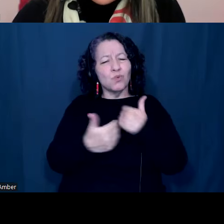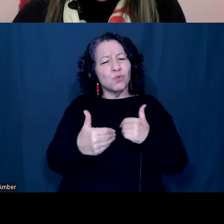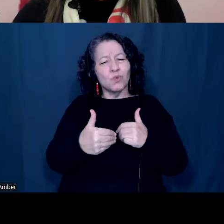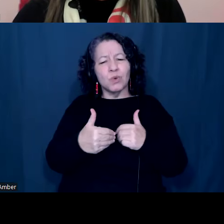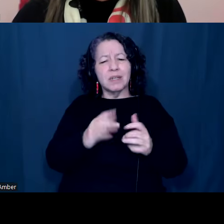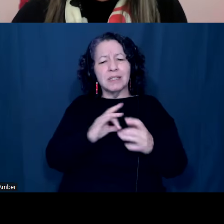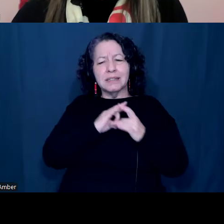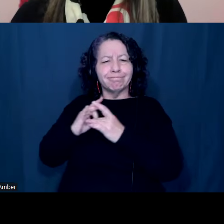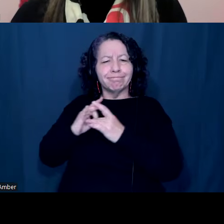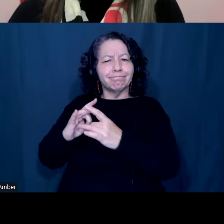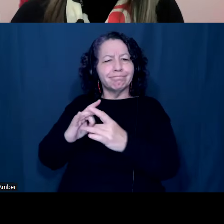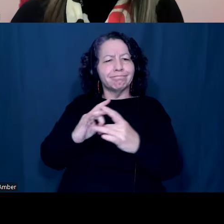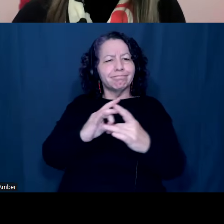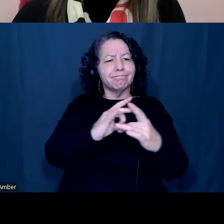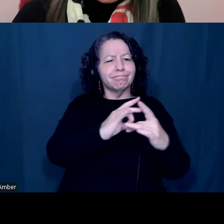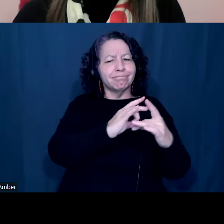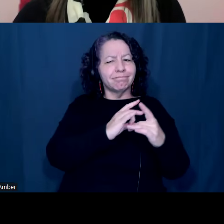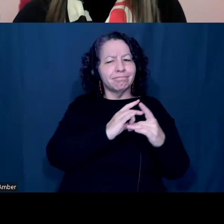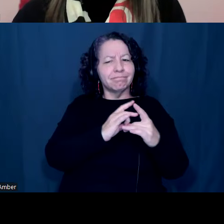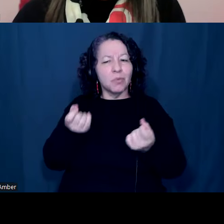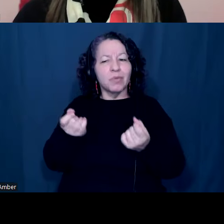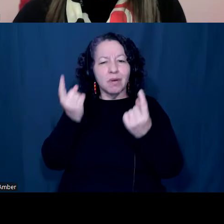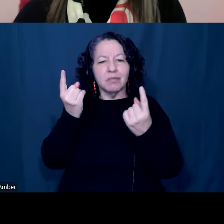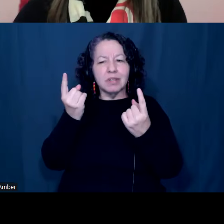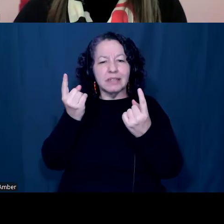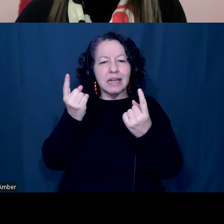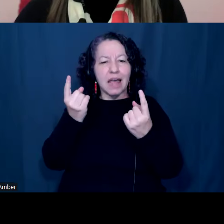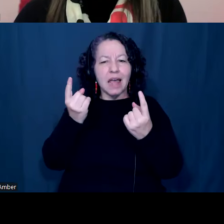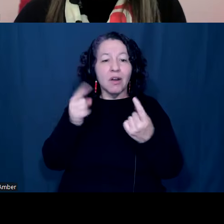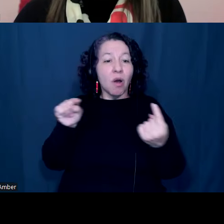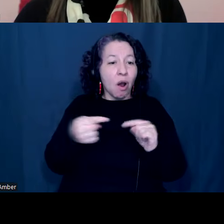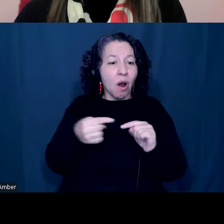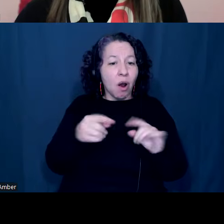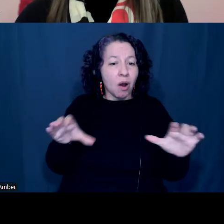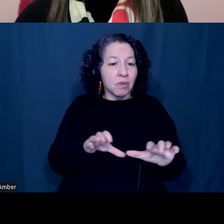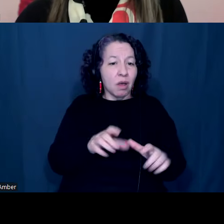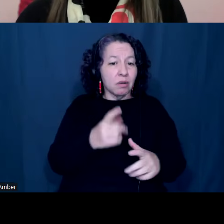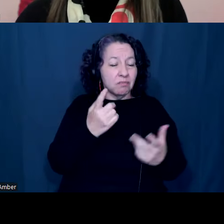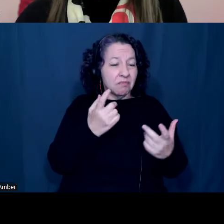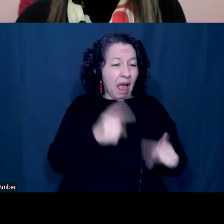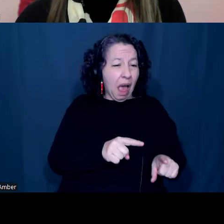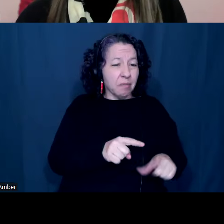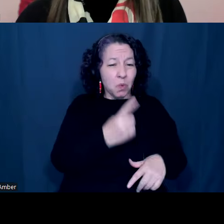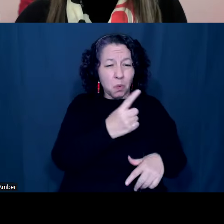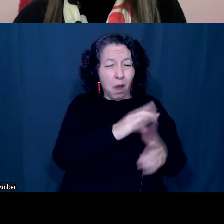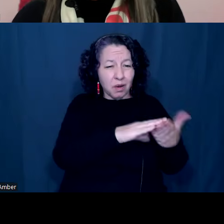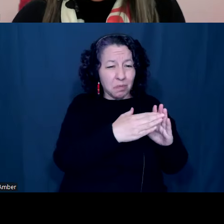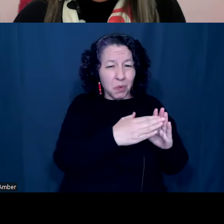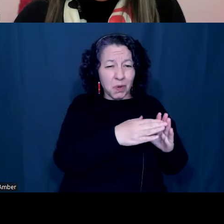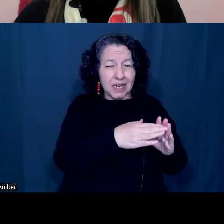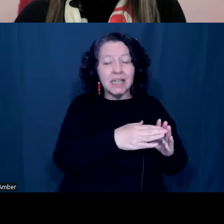solidarity. We understand that harm done to one community reverberates